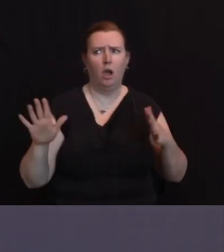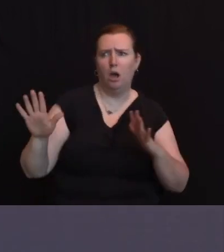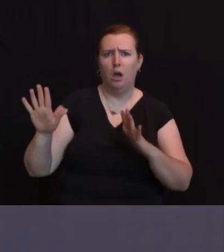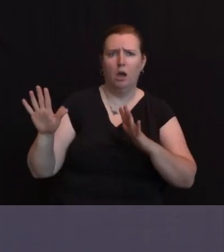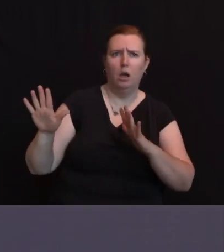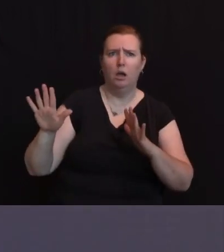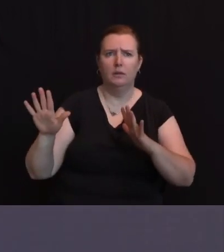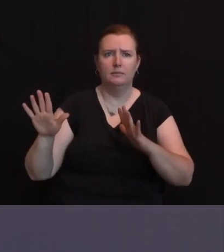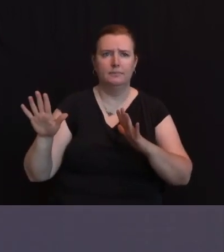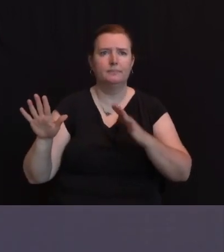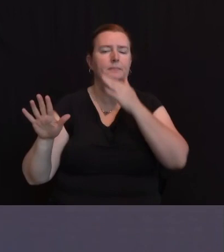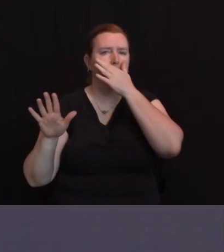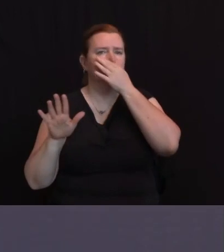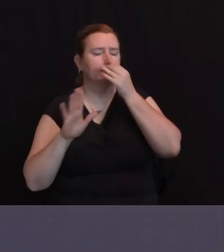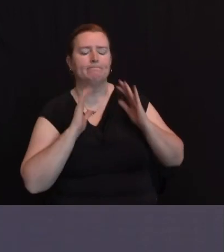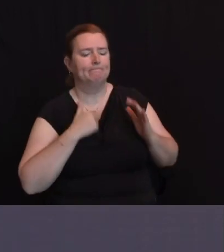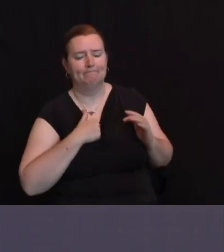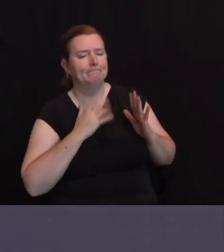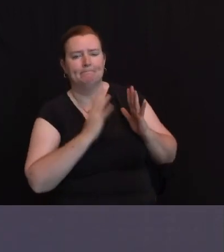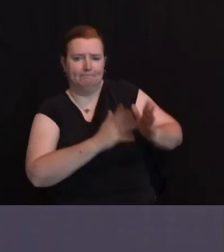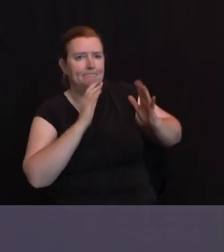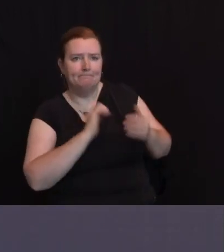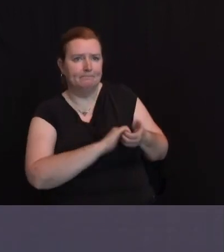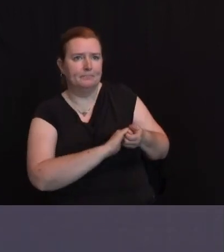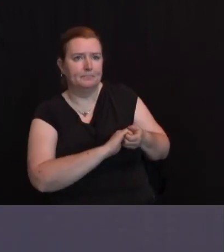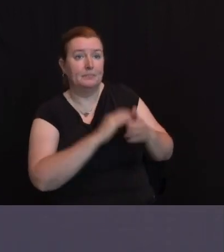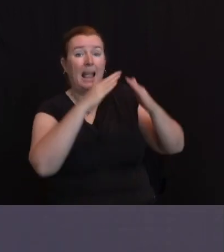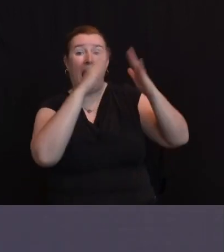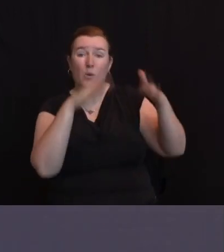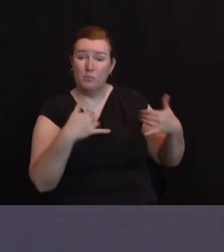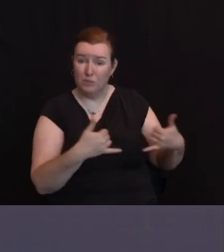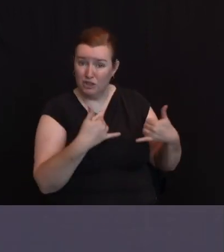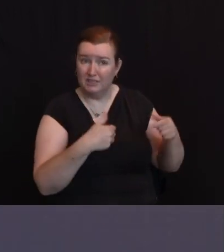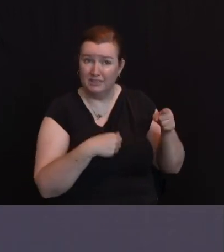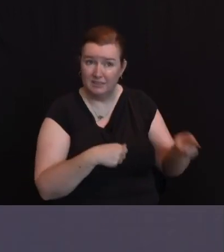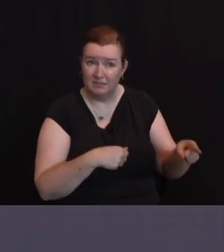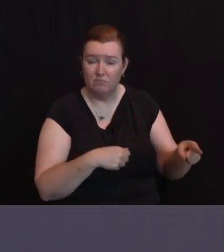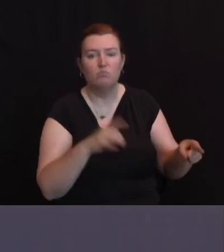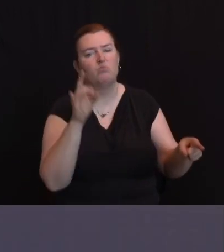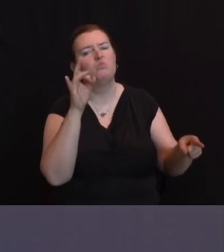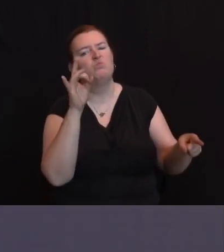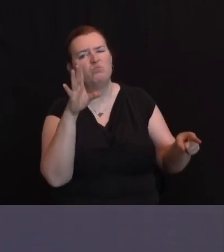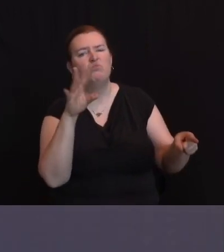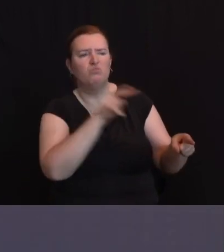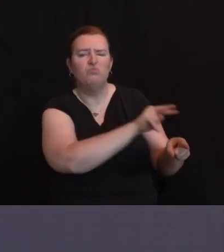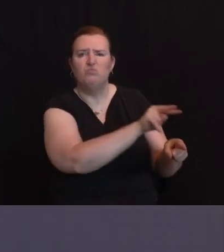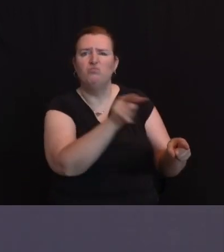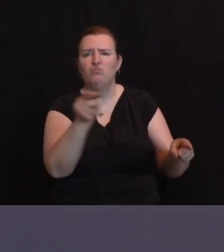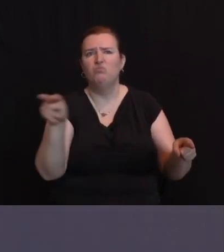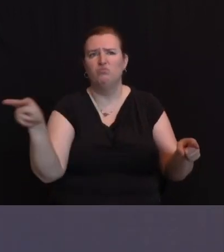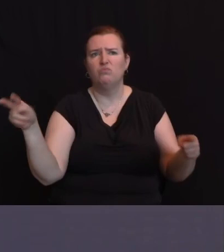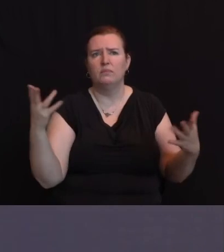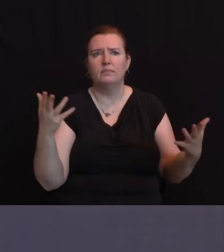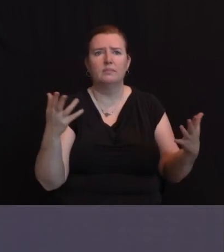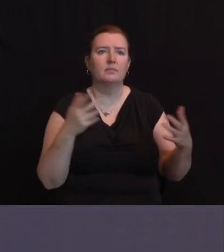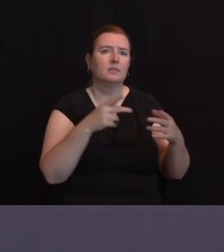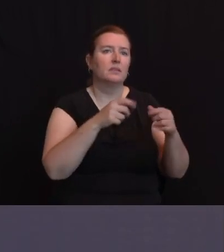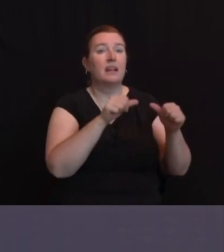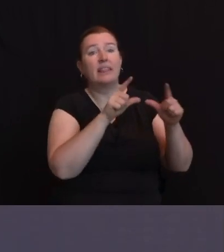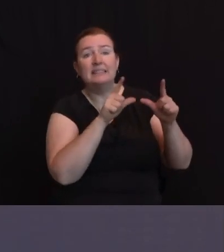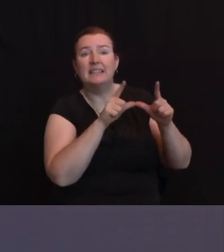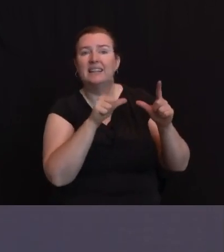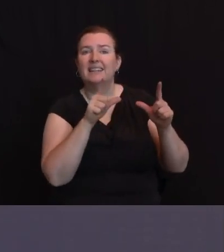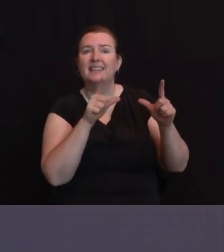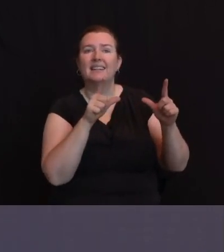that. House parties are harder to enforce than a place that's licensed, probably, Pat, for obvious reasons, right? It's got a name on